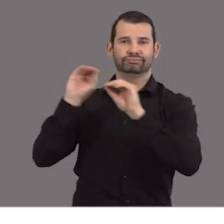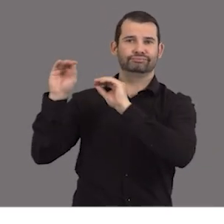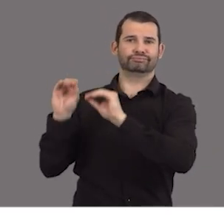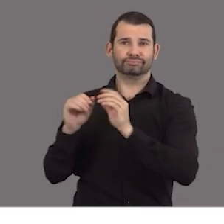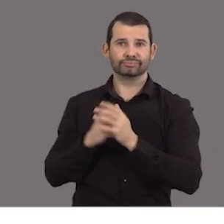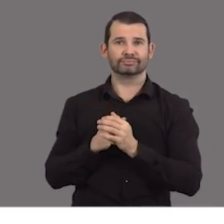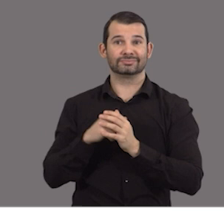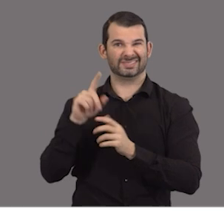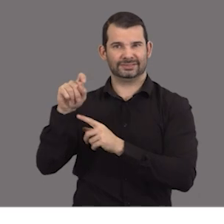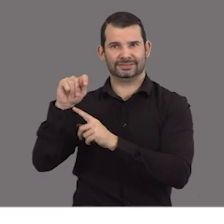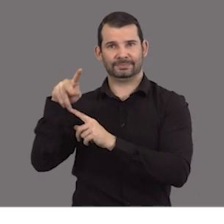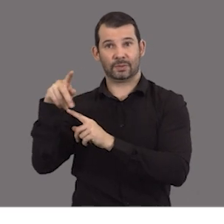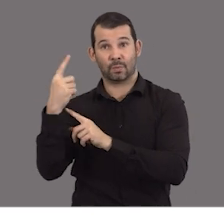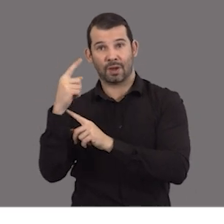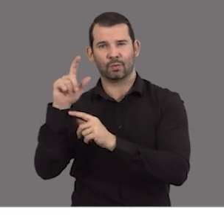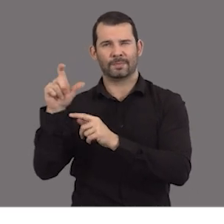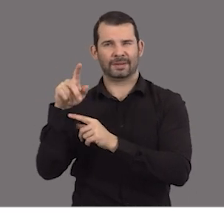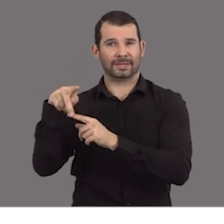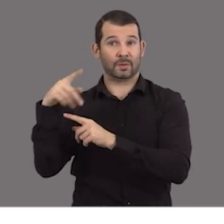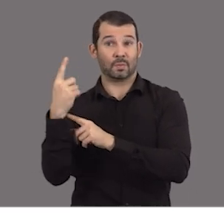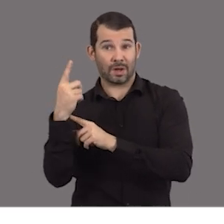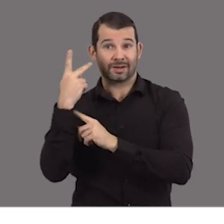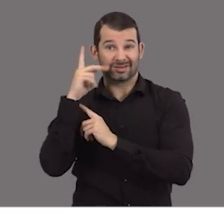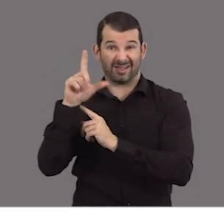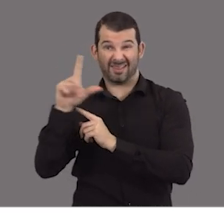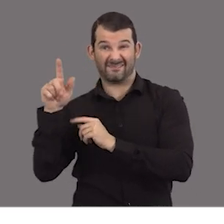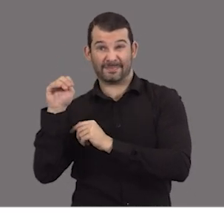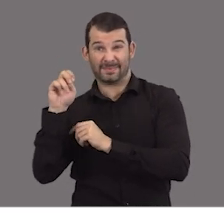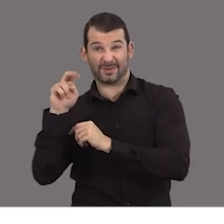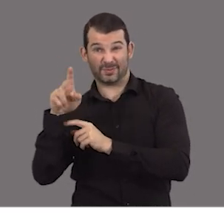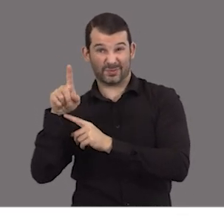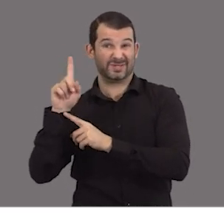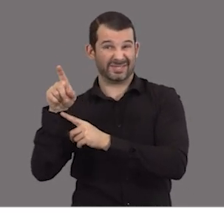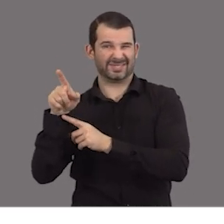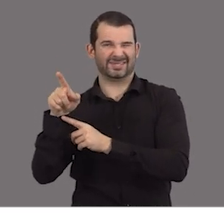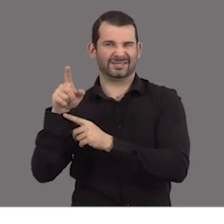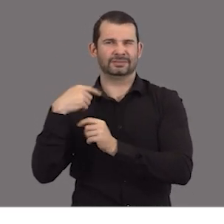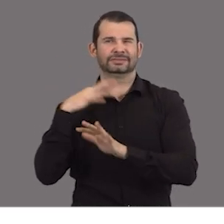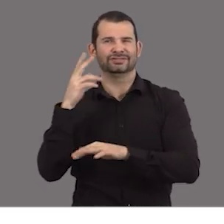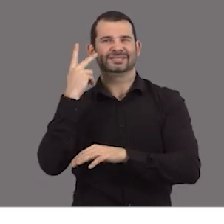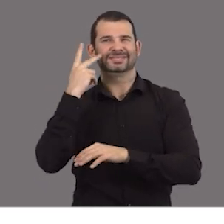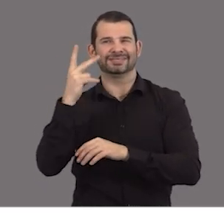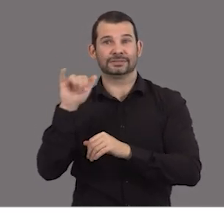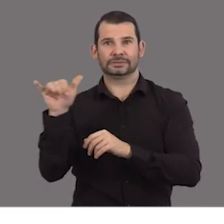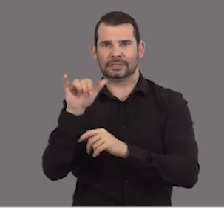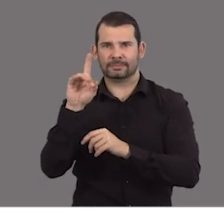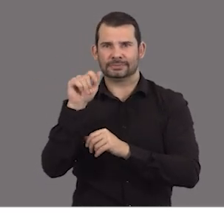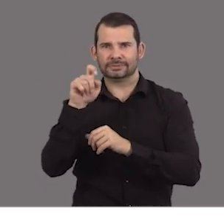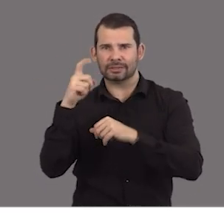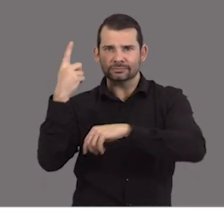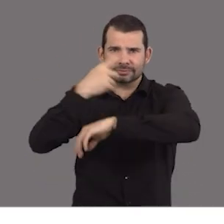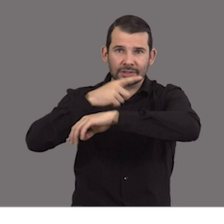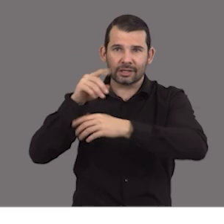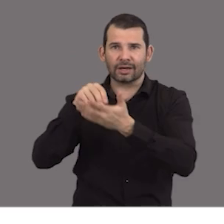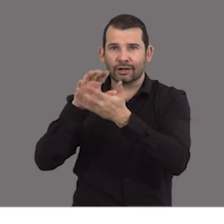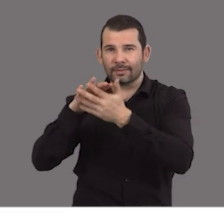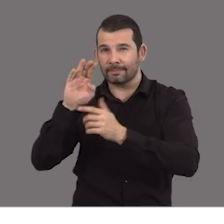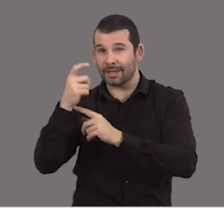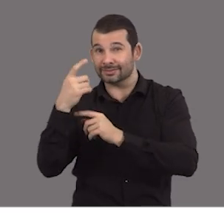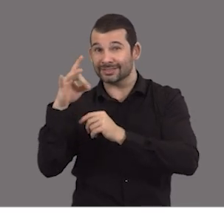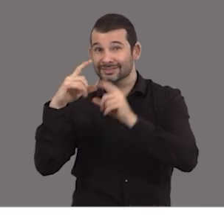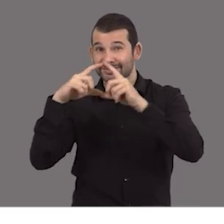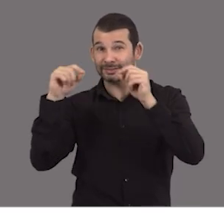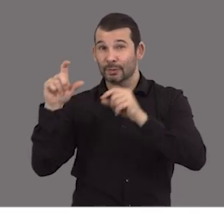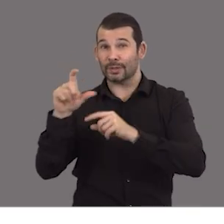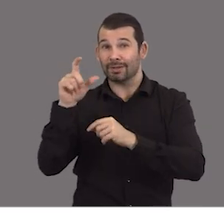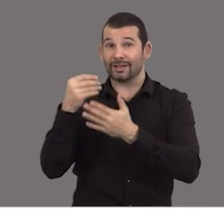Click TP1 Quebec P1 on the left side menu. We see the same date entered in box 18